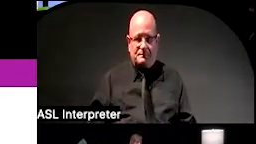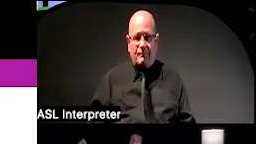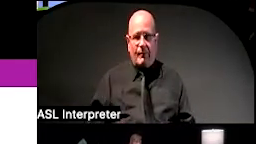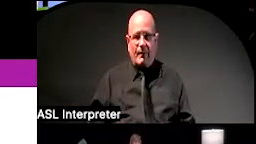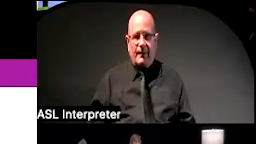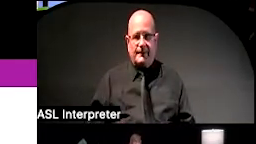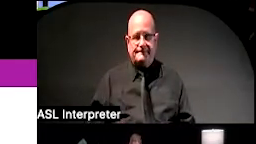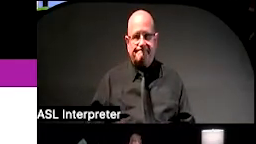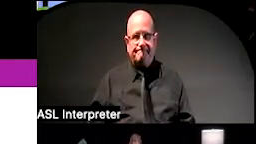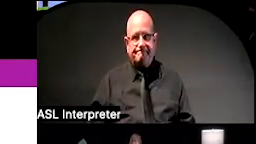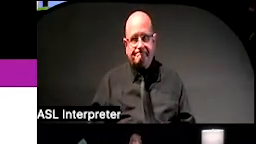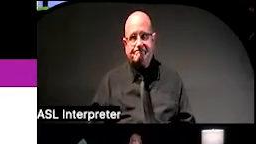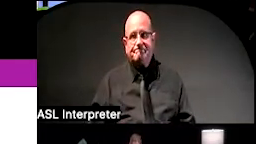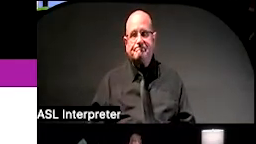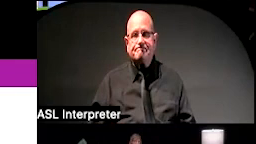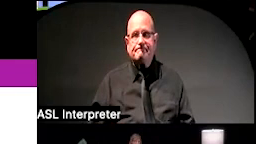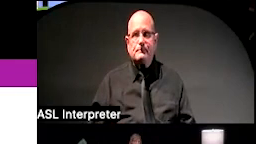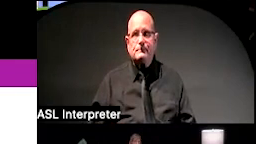So